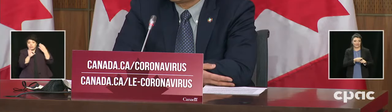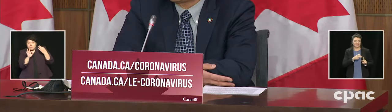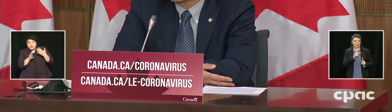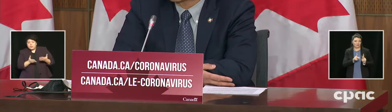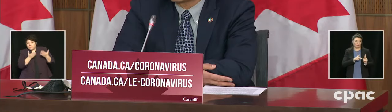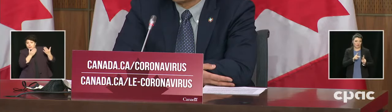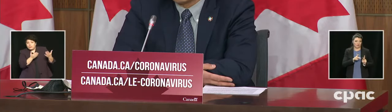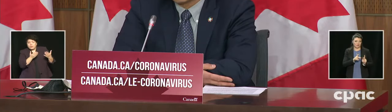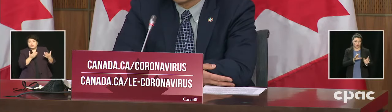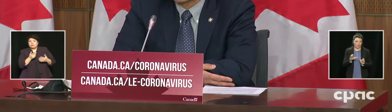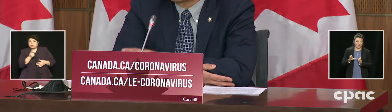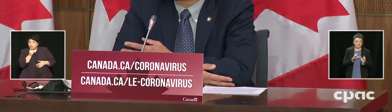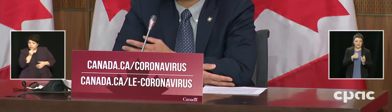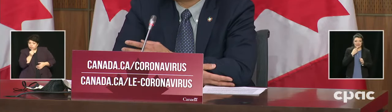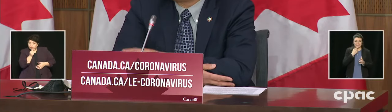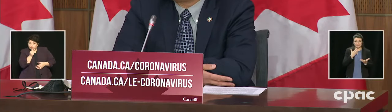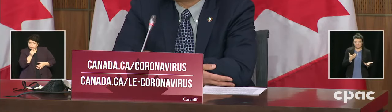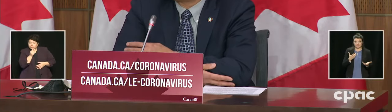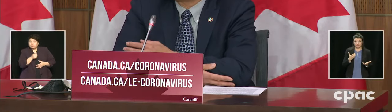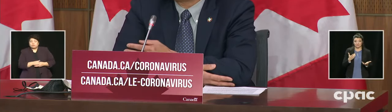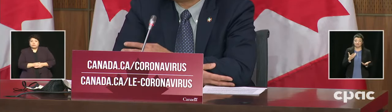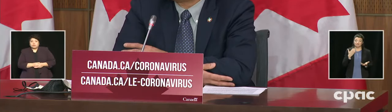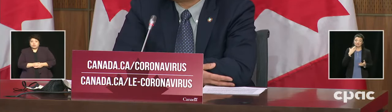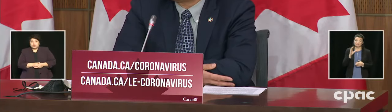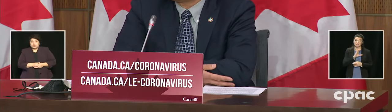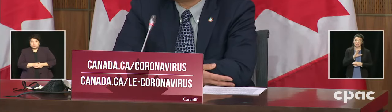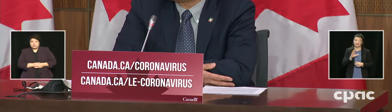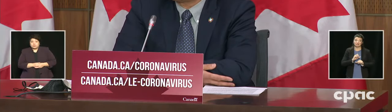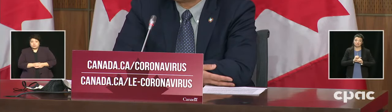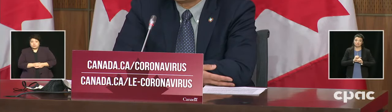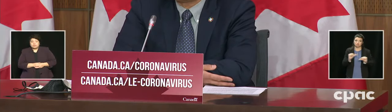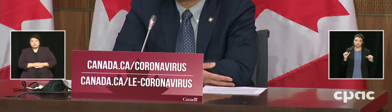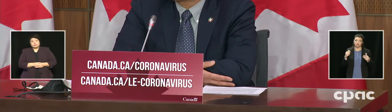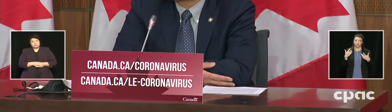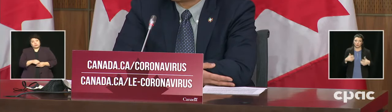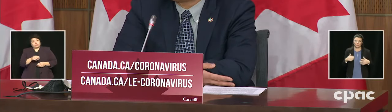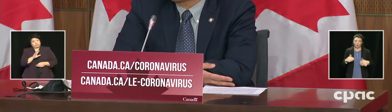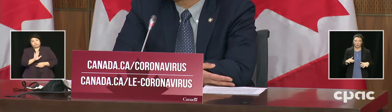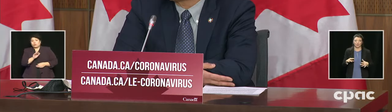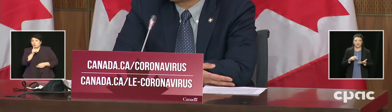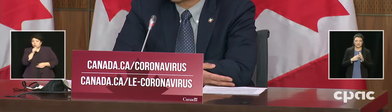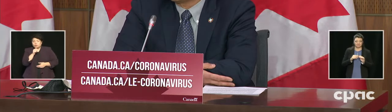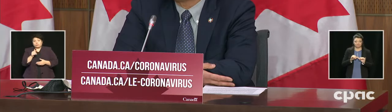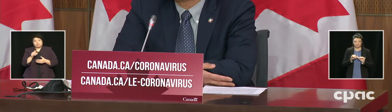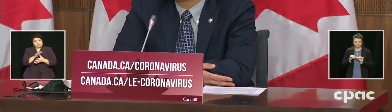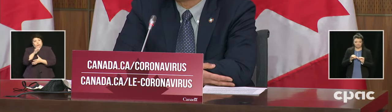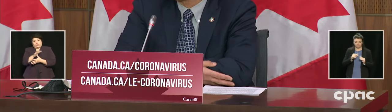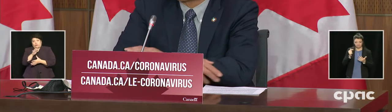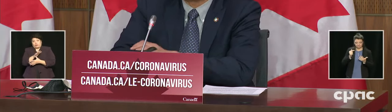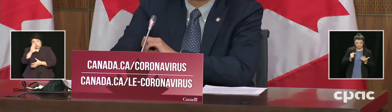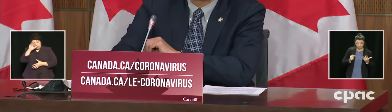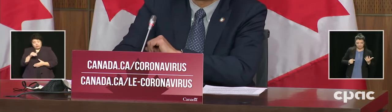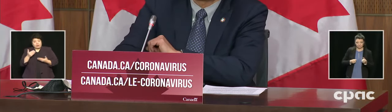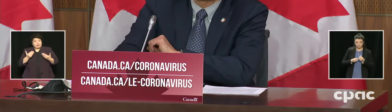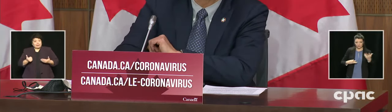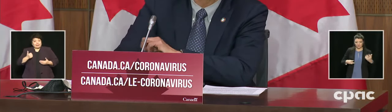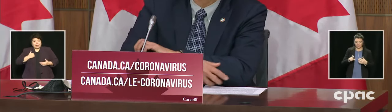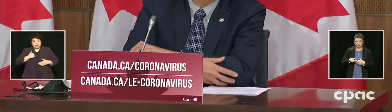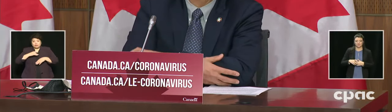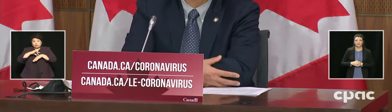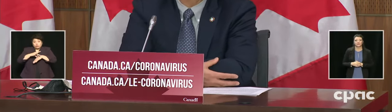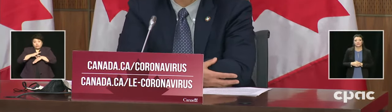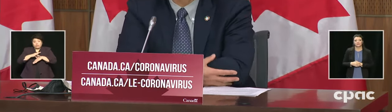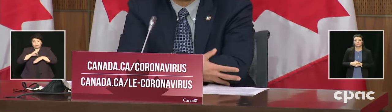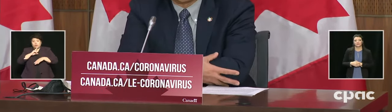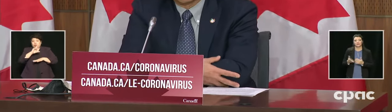vacciner les personnes, parce que c'est un grand pays. Il y a beaucoup des aspects qu'il faut considérer. Merci. So